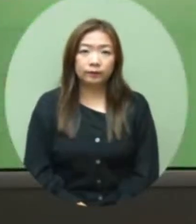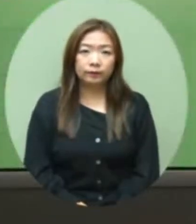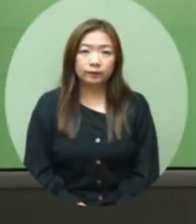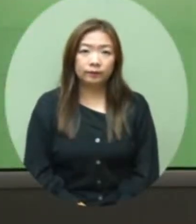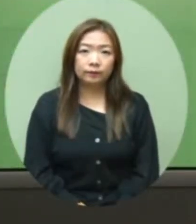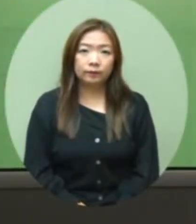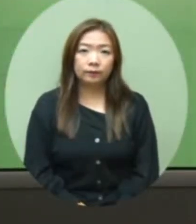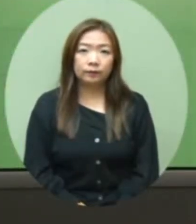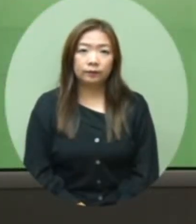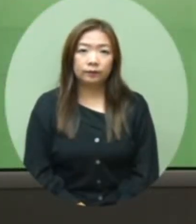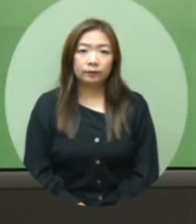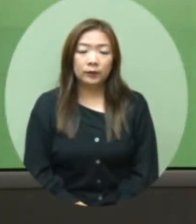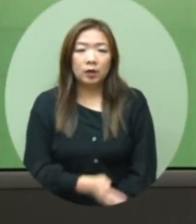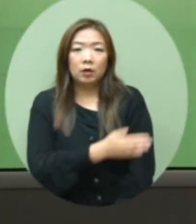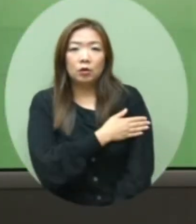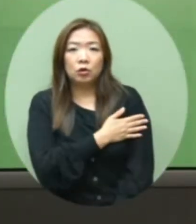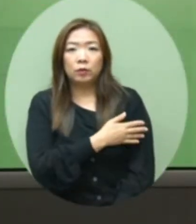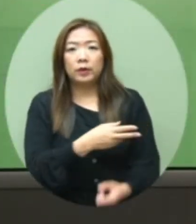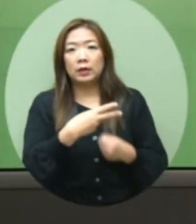Next question.